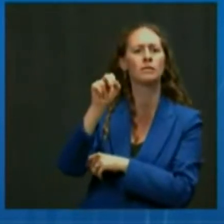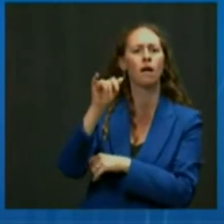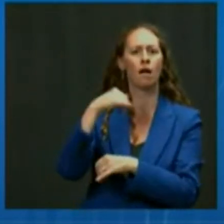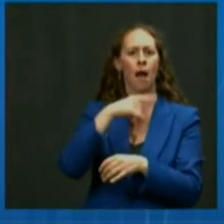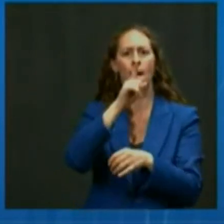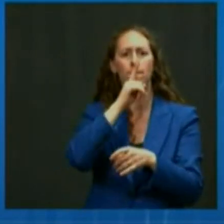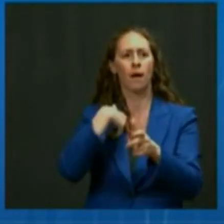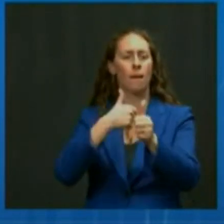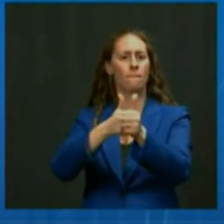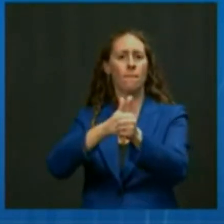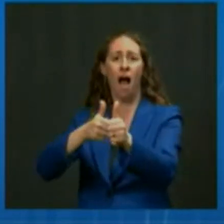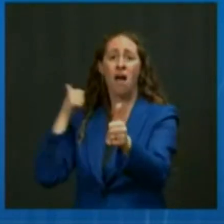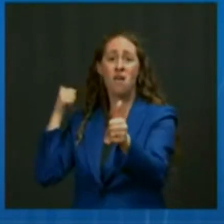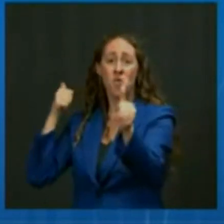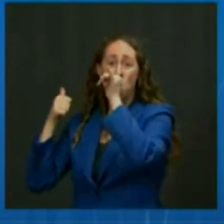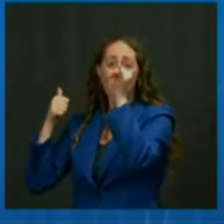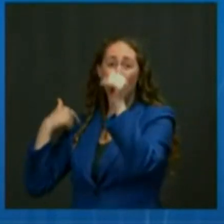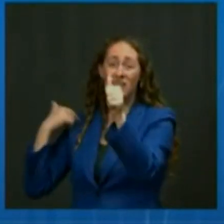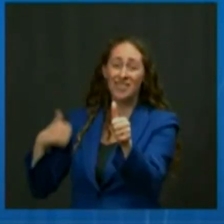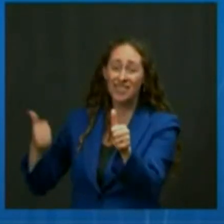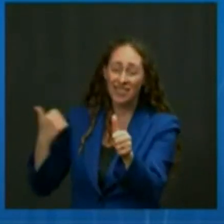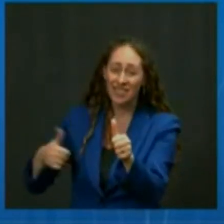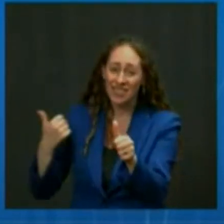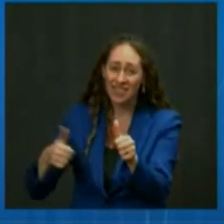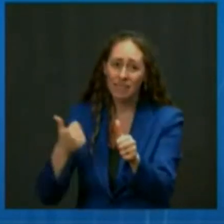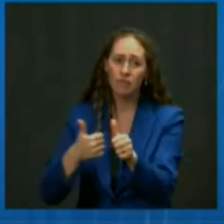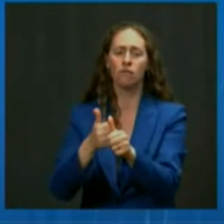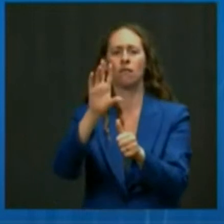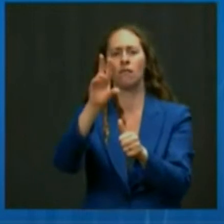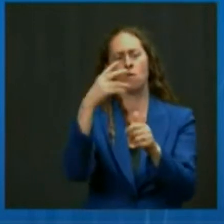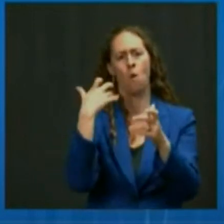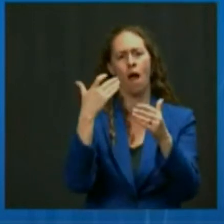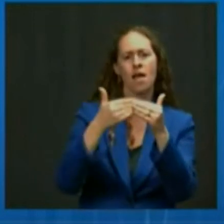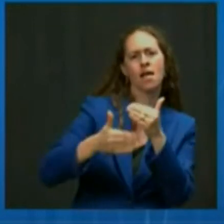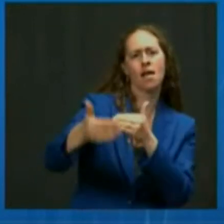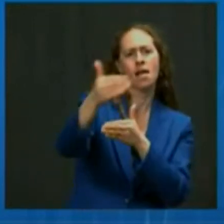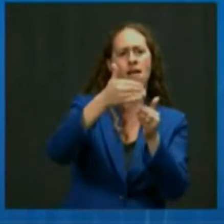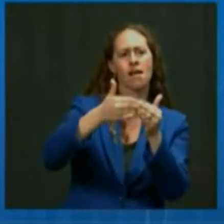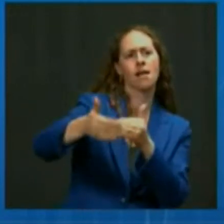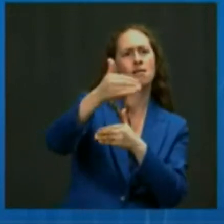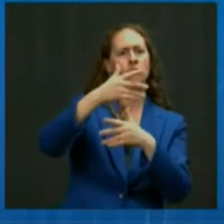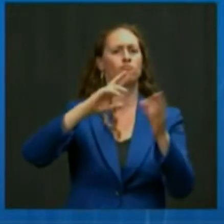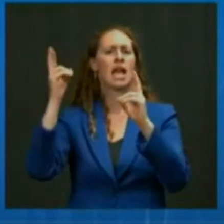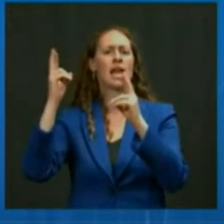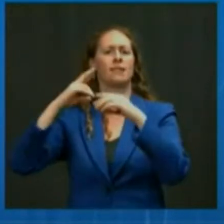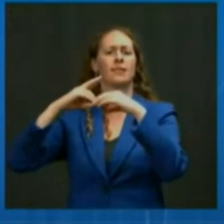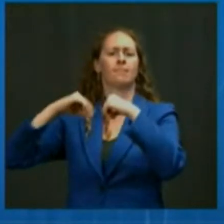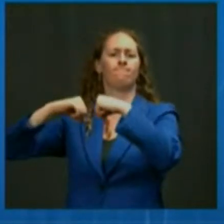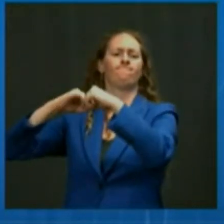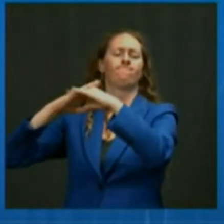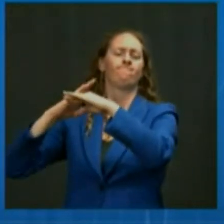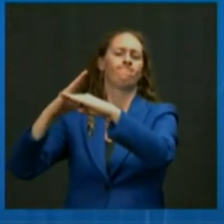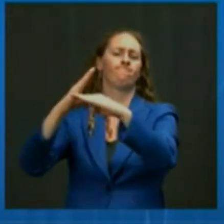up. Better stay ahead of it than chasing after it. Next question, please.